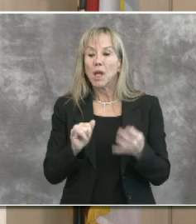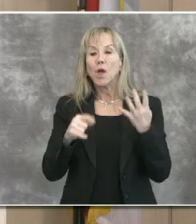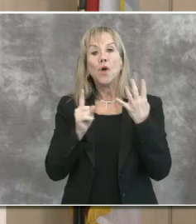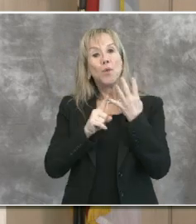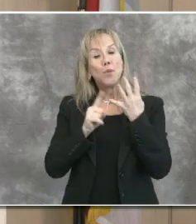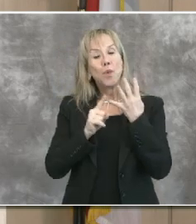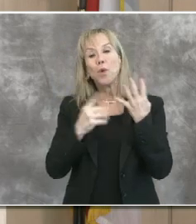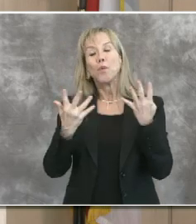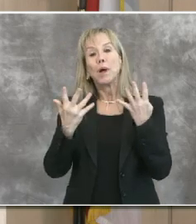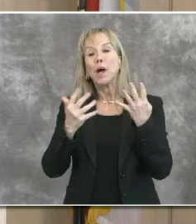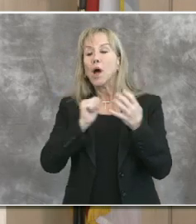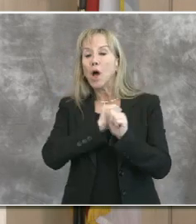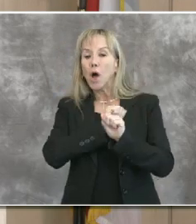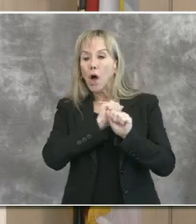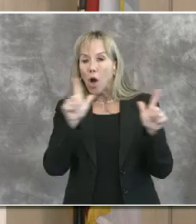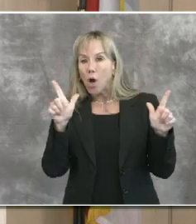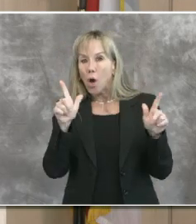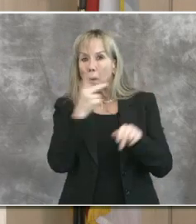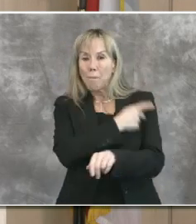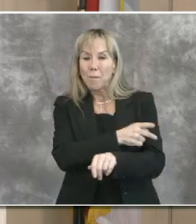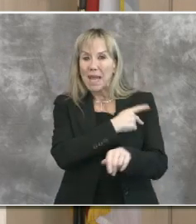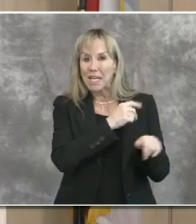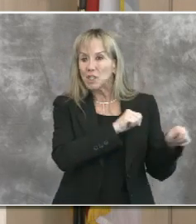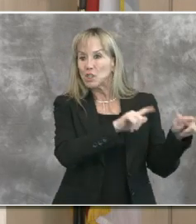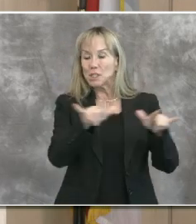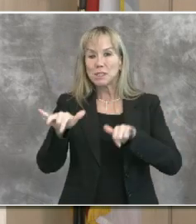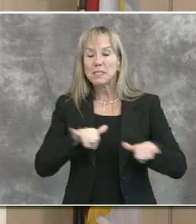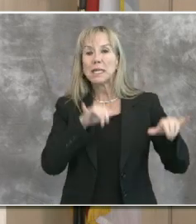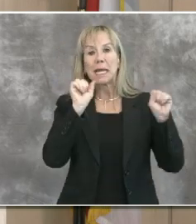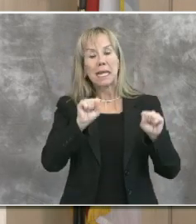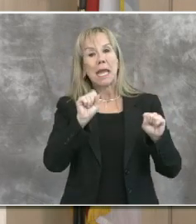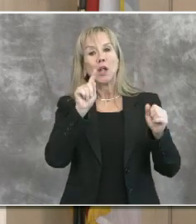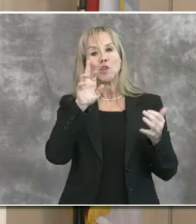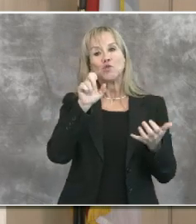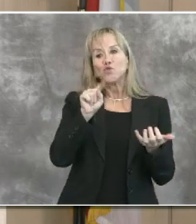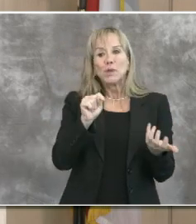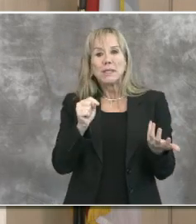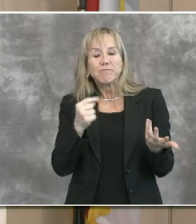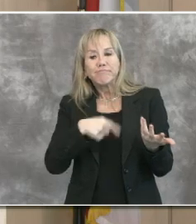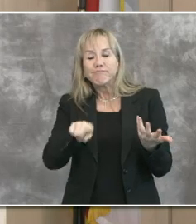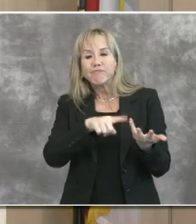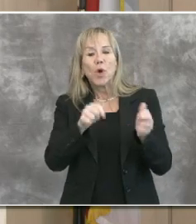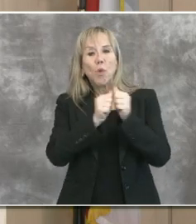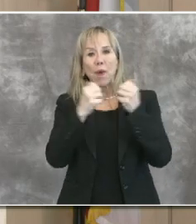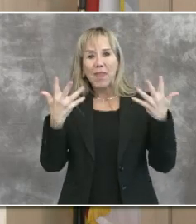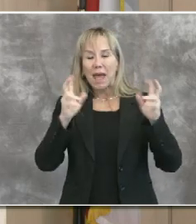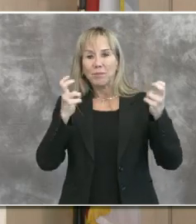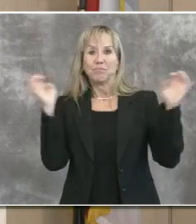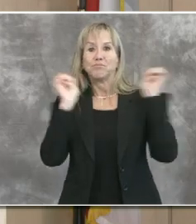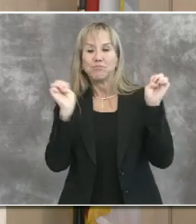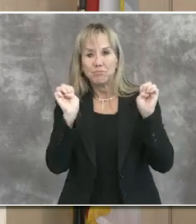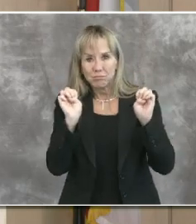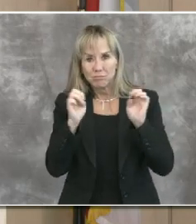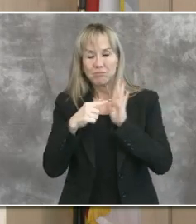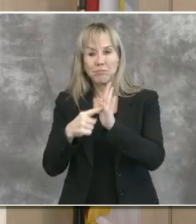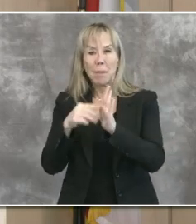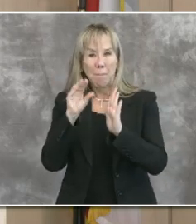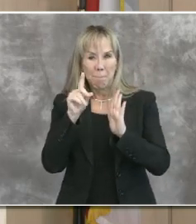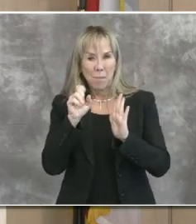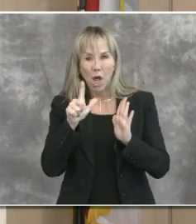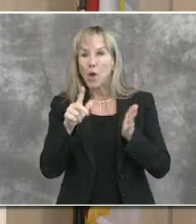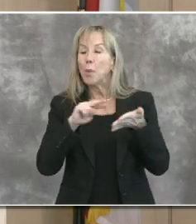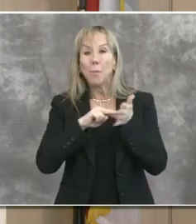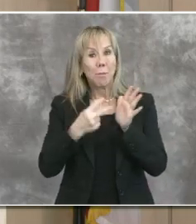all patients without crisis model care or without crisis care model. So basically, we are not treating